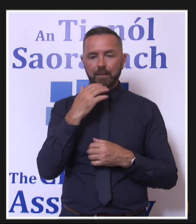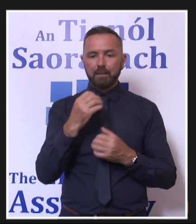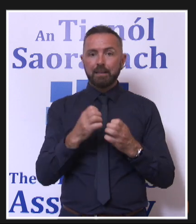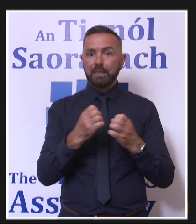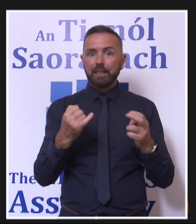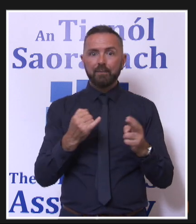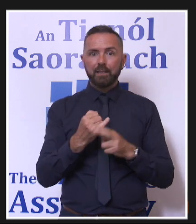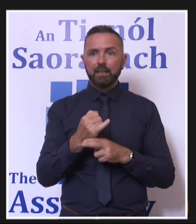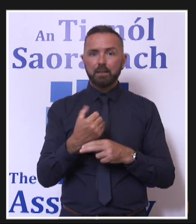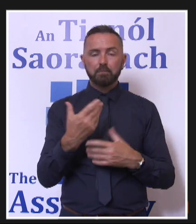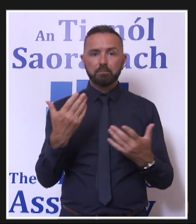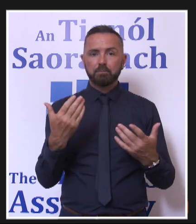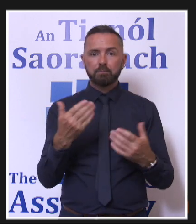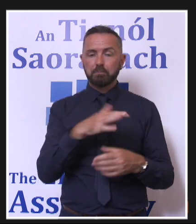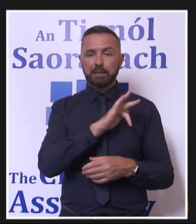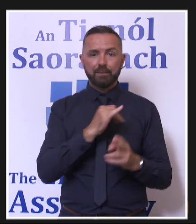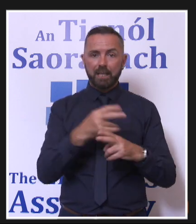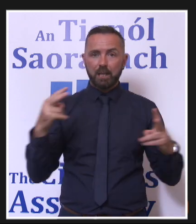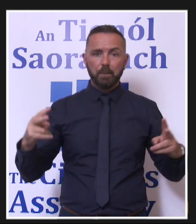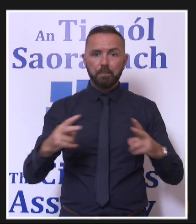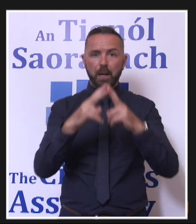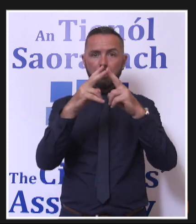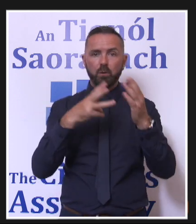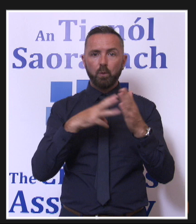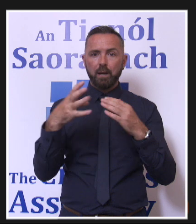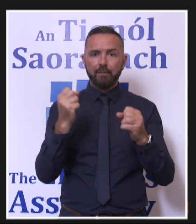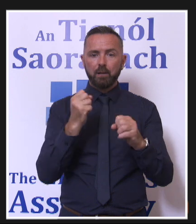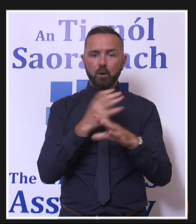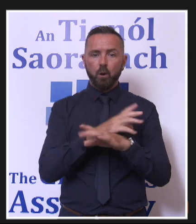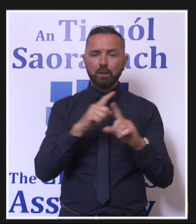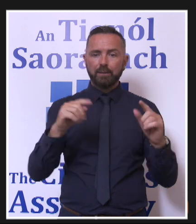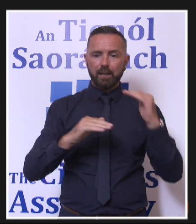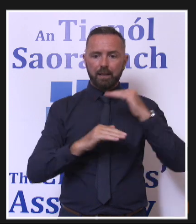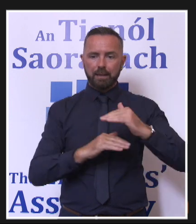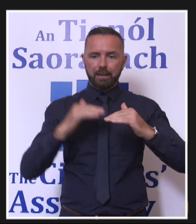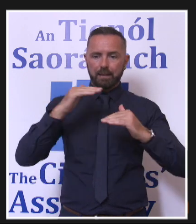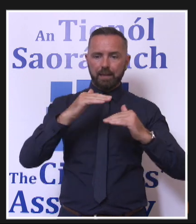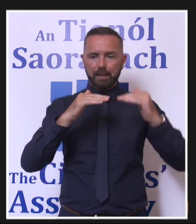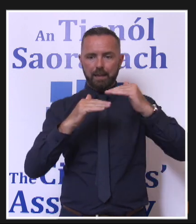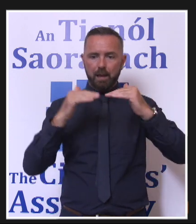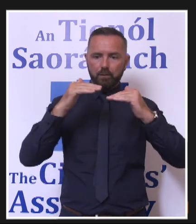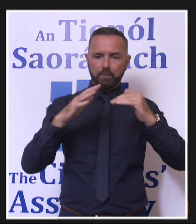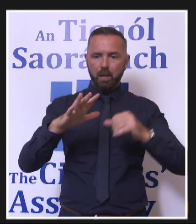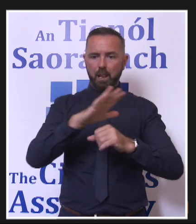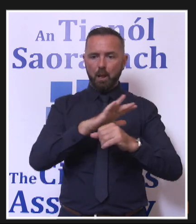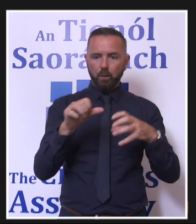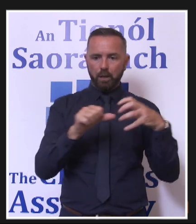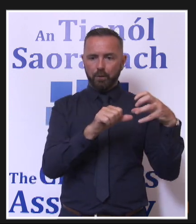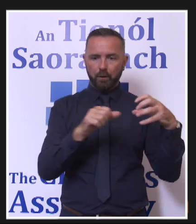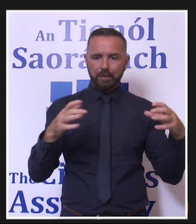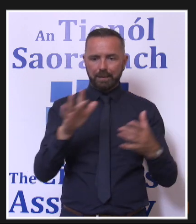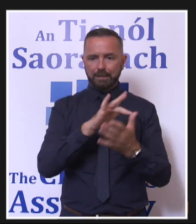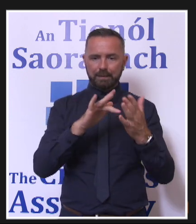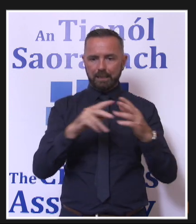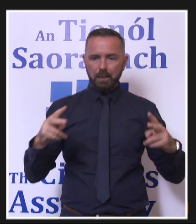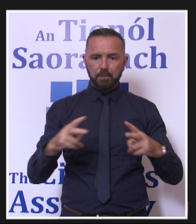mean, most of it in Paris, when we have all these layers of, you know, local authorities, we have the city of Paris, we have the